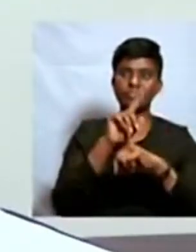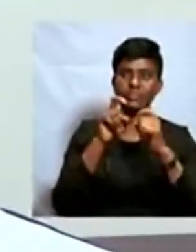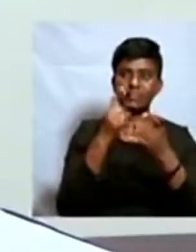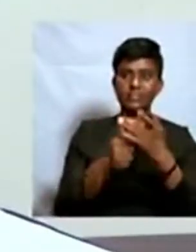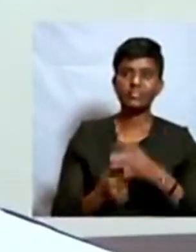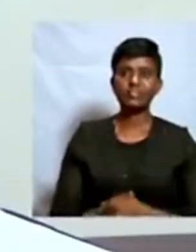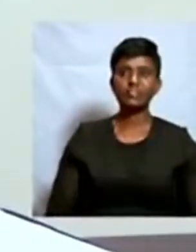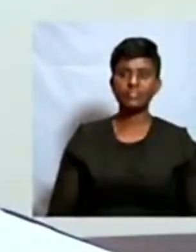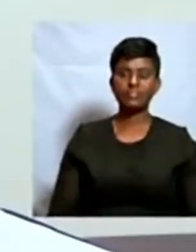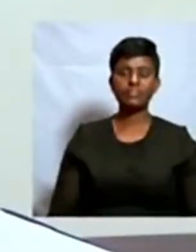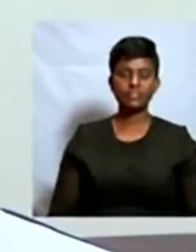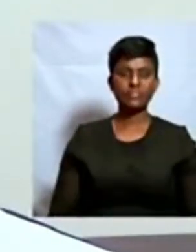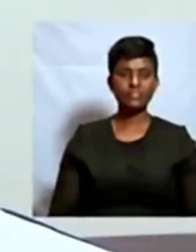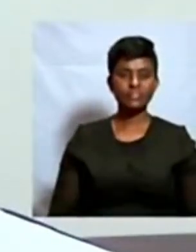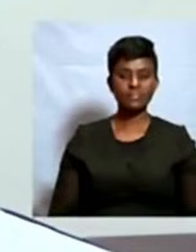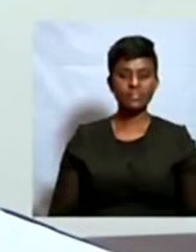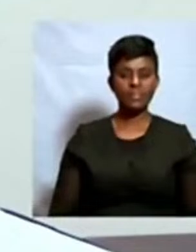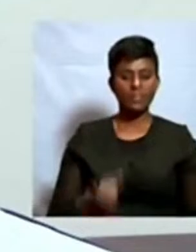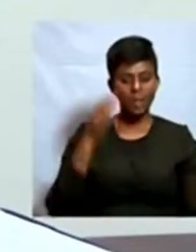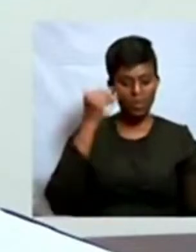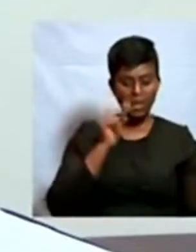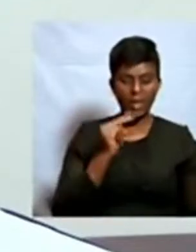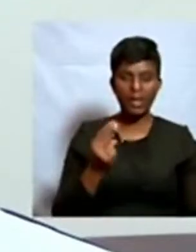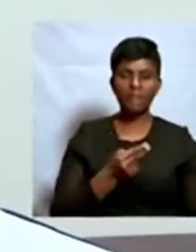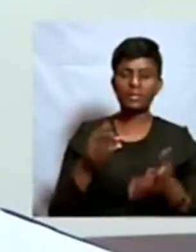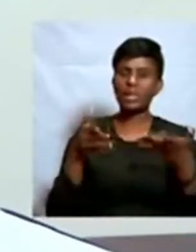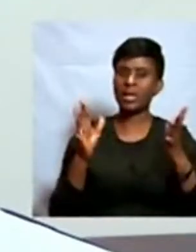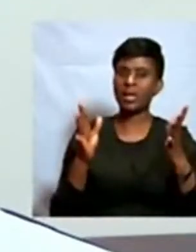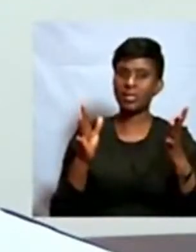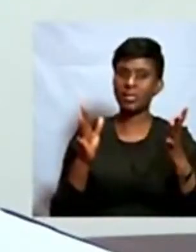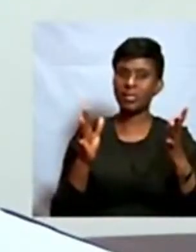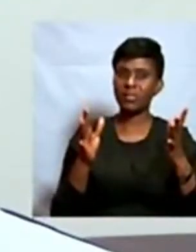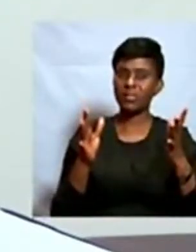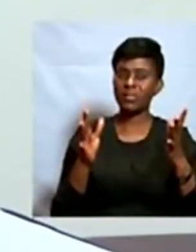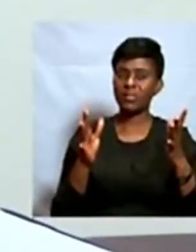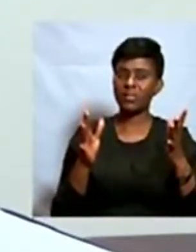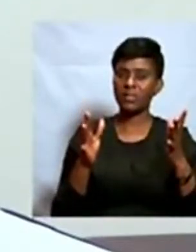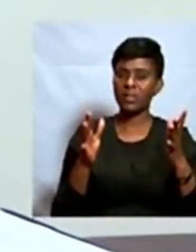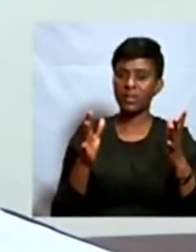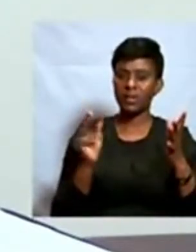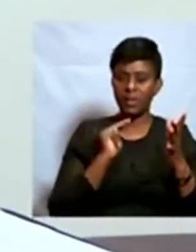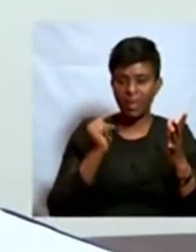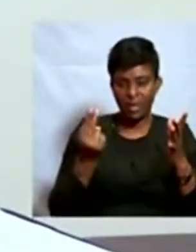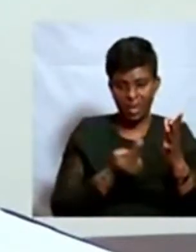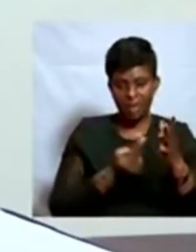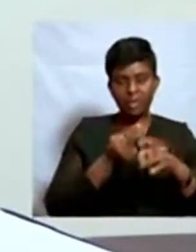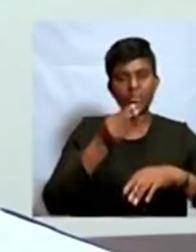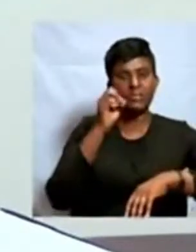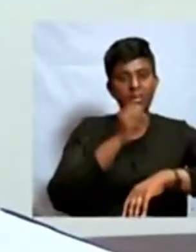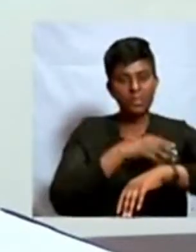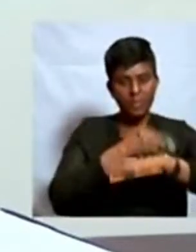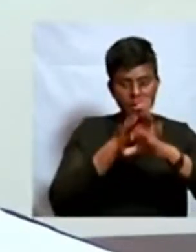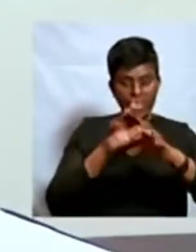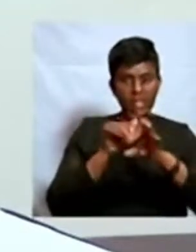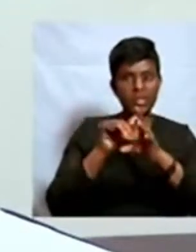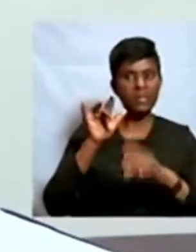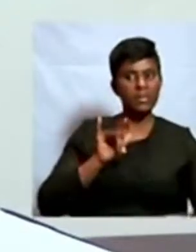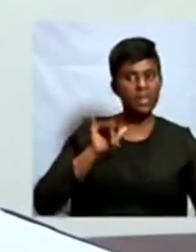was, why do we allow these bad planes? For us, we are an investor in the airline